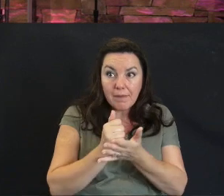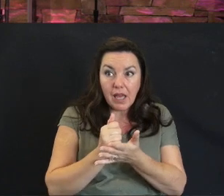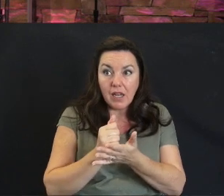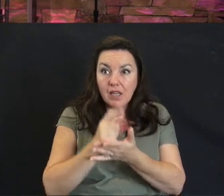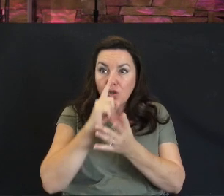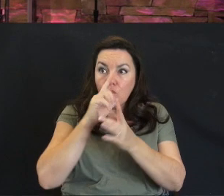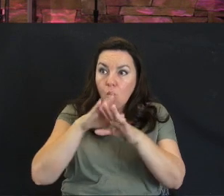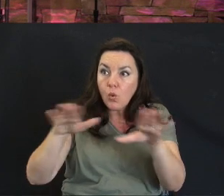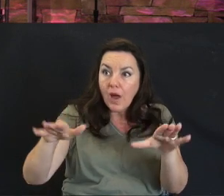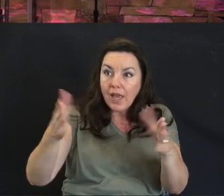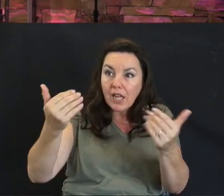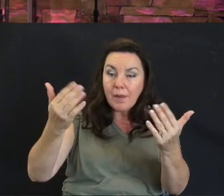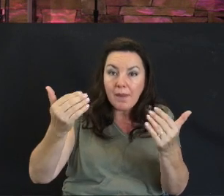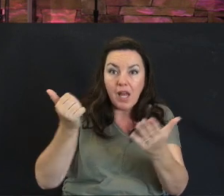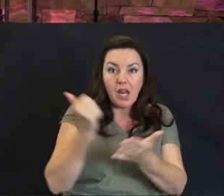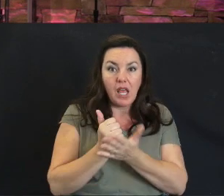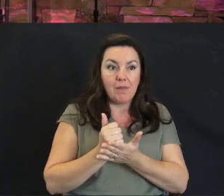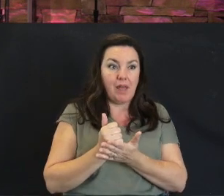men